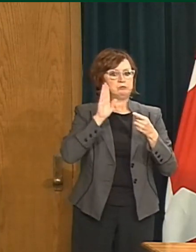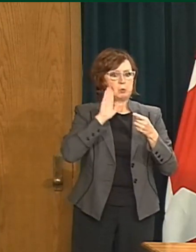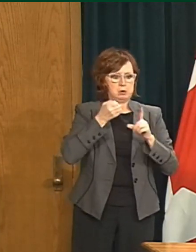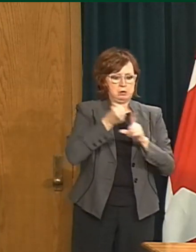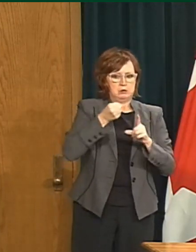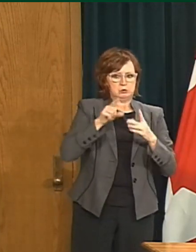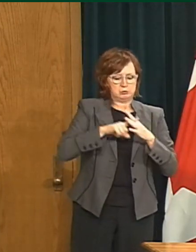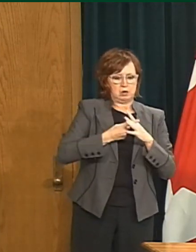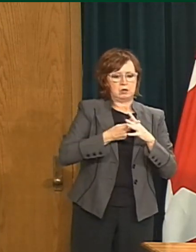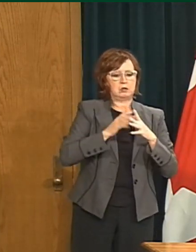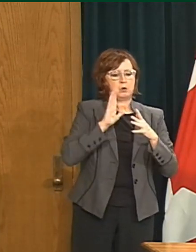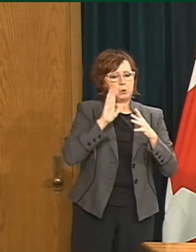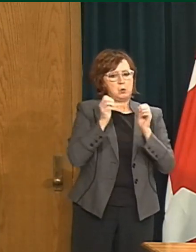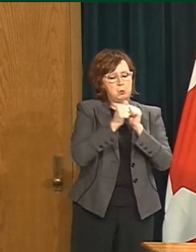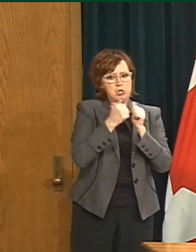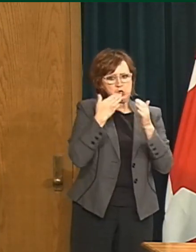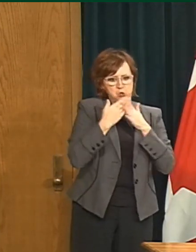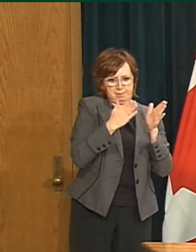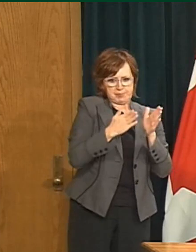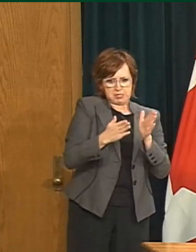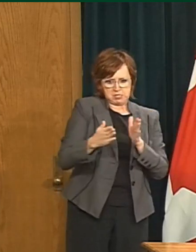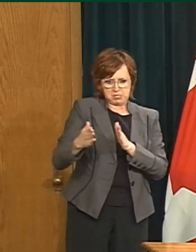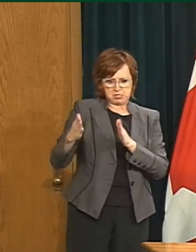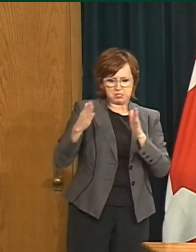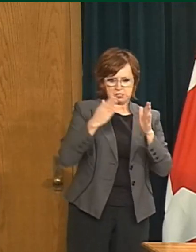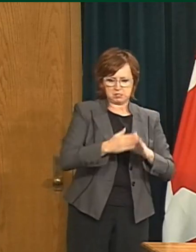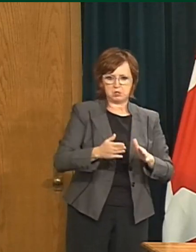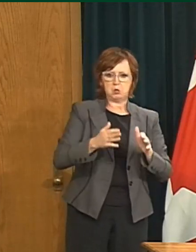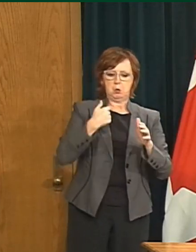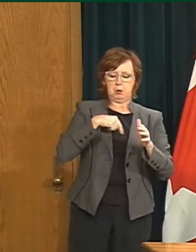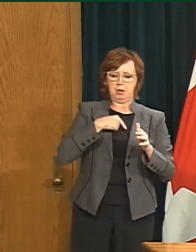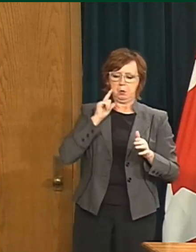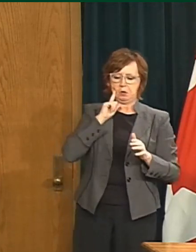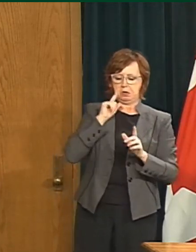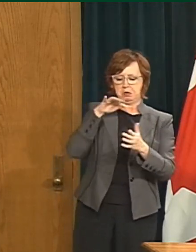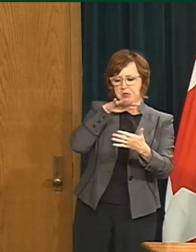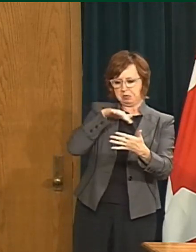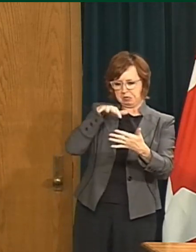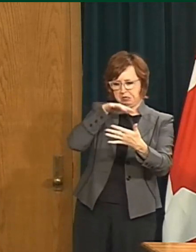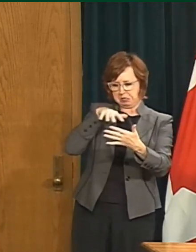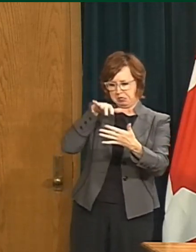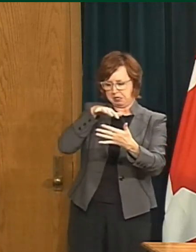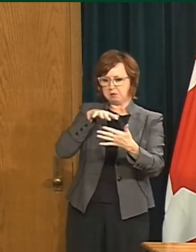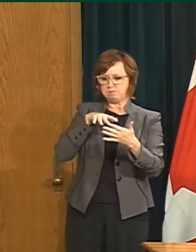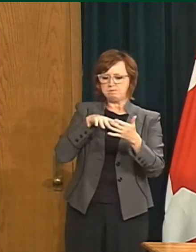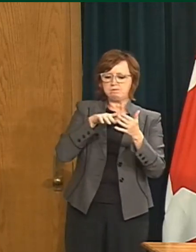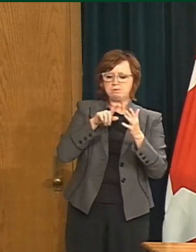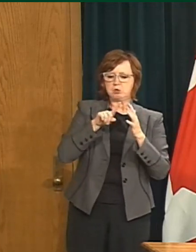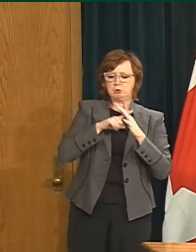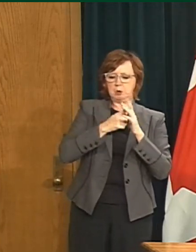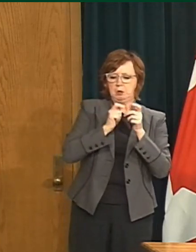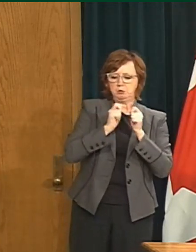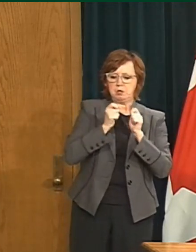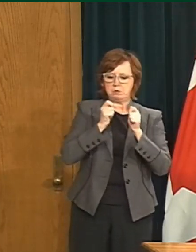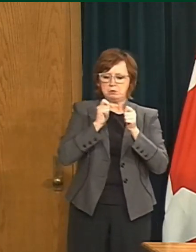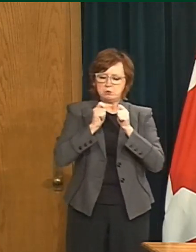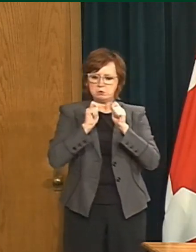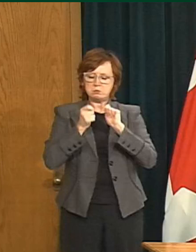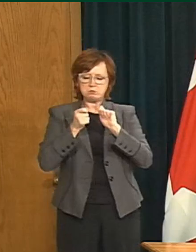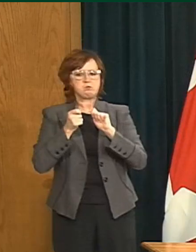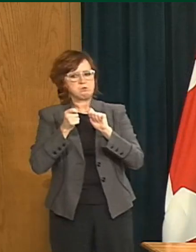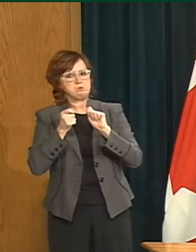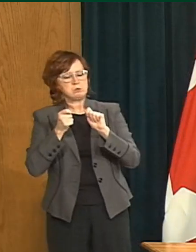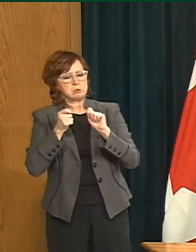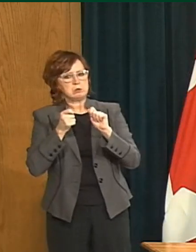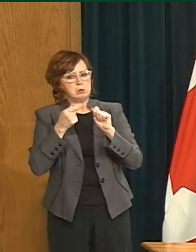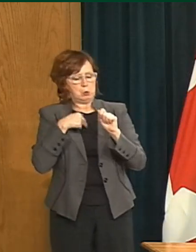Continued testing and contact tracing will be key to determine whether we are controlling the spread as we begin to